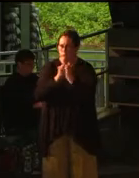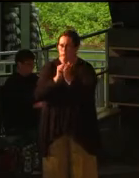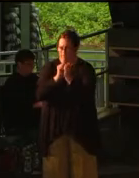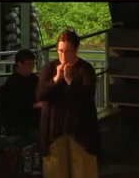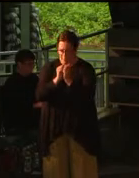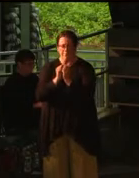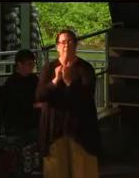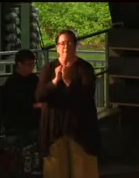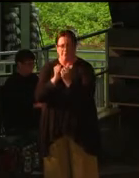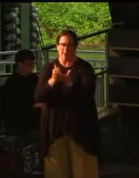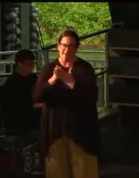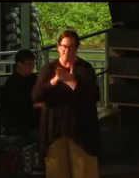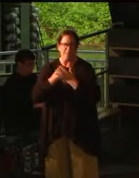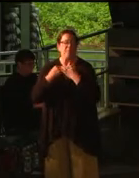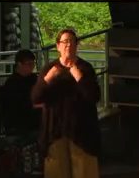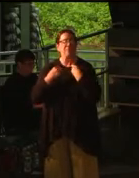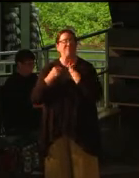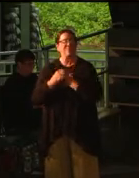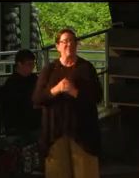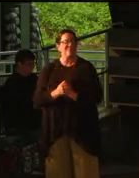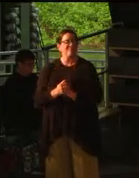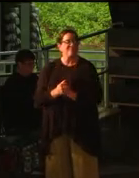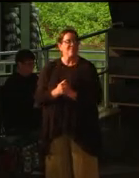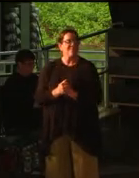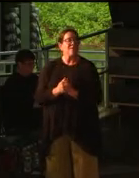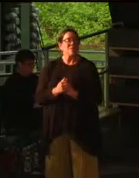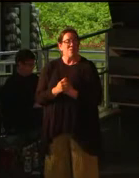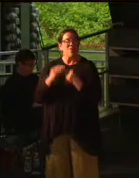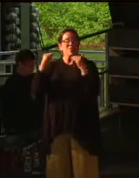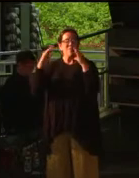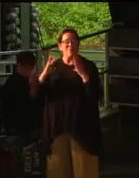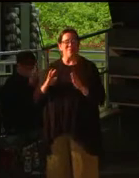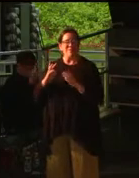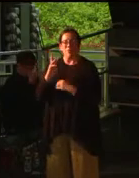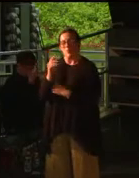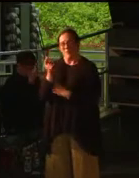graduate. So, Professor Worthington,